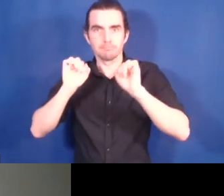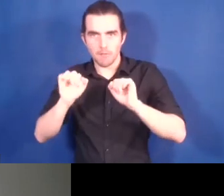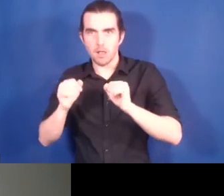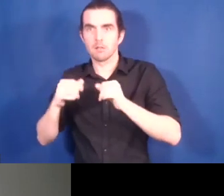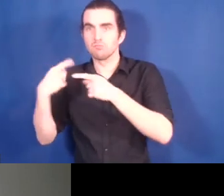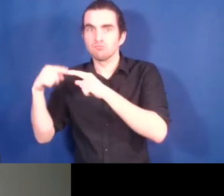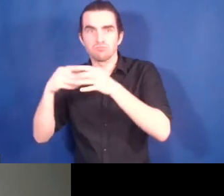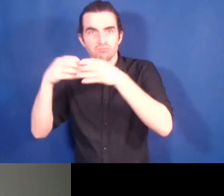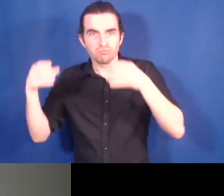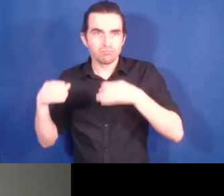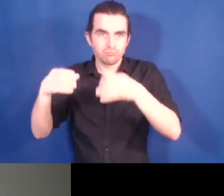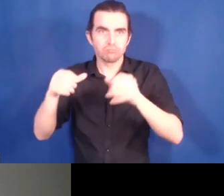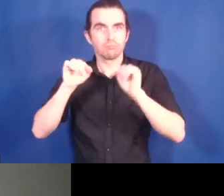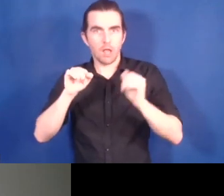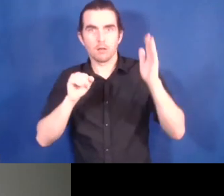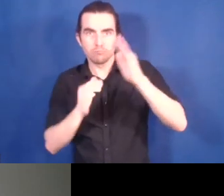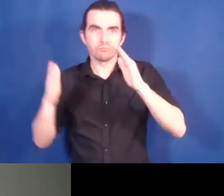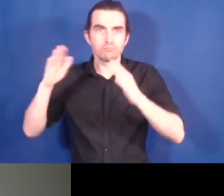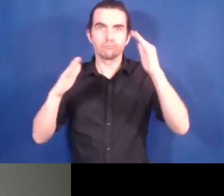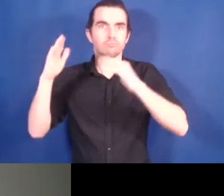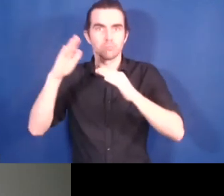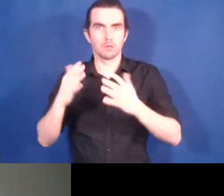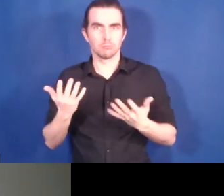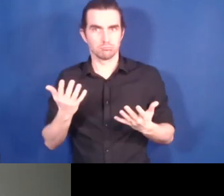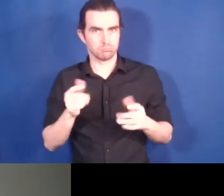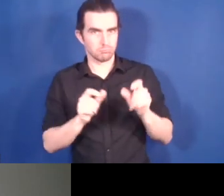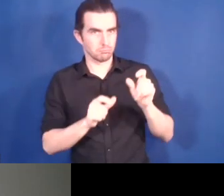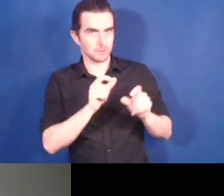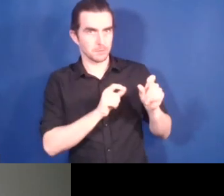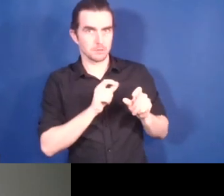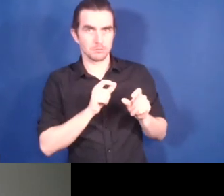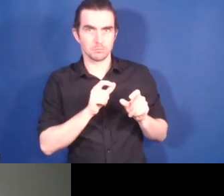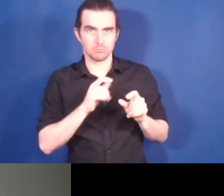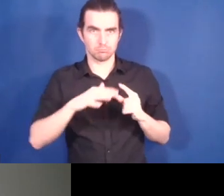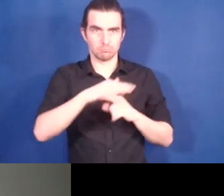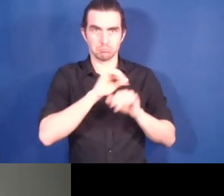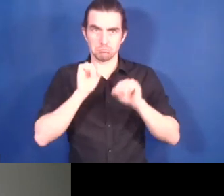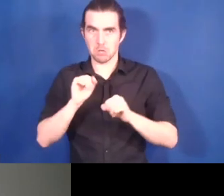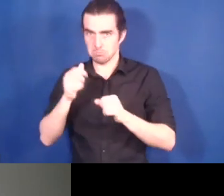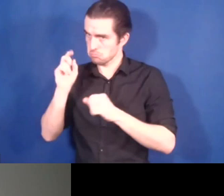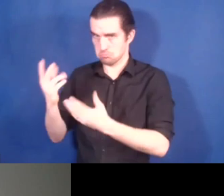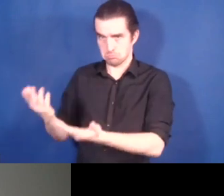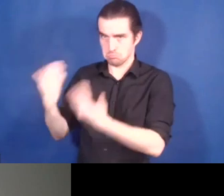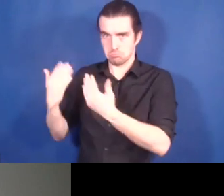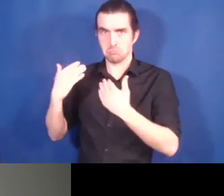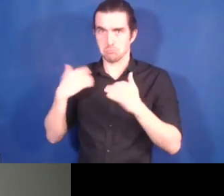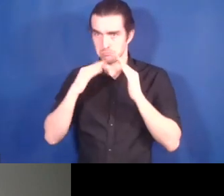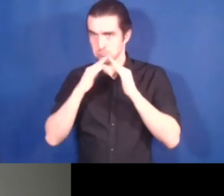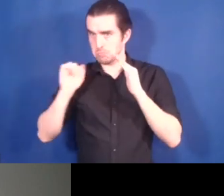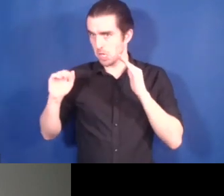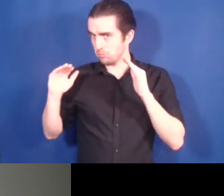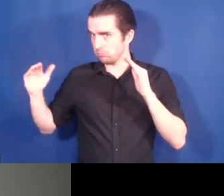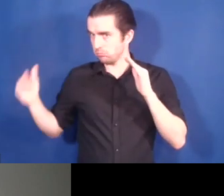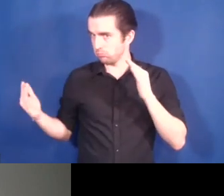as well. It's strangely the global north, where you see